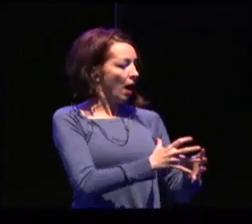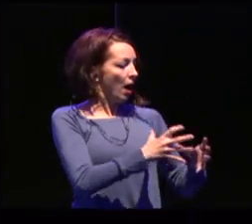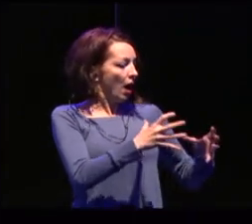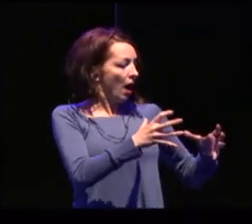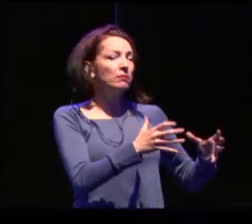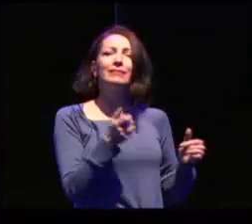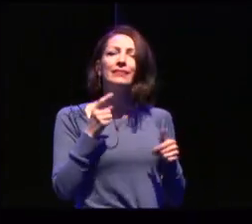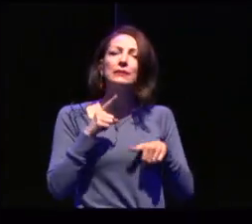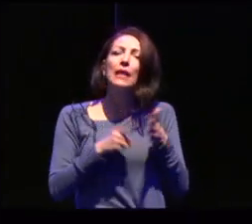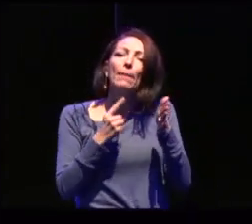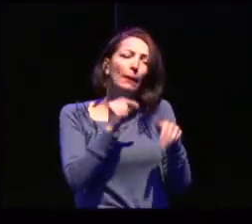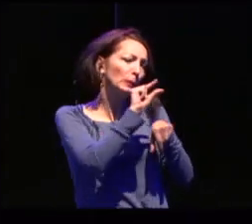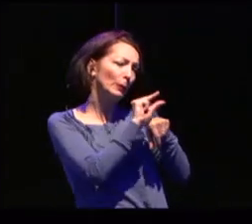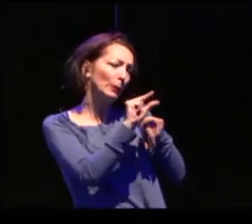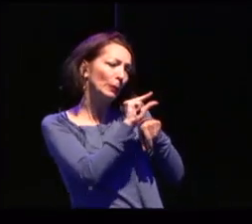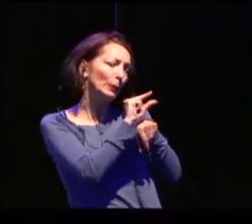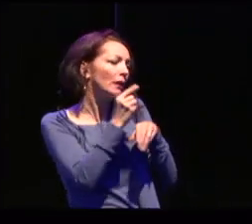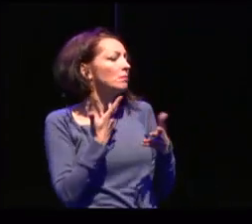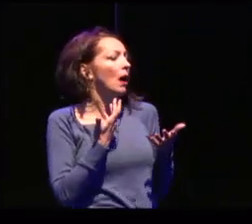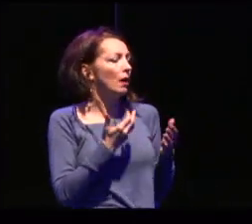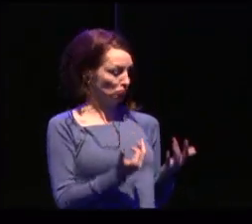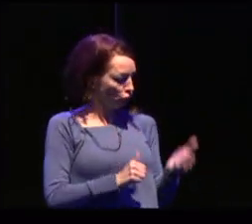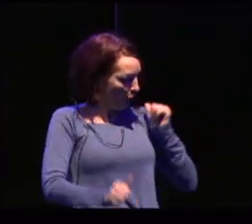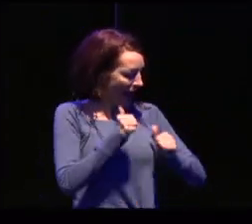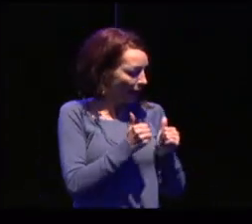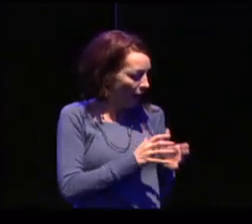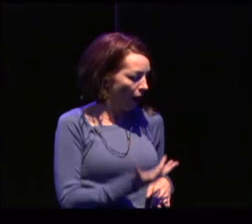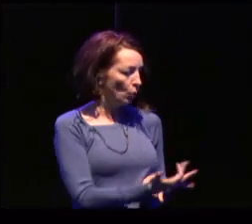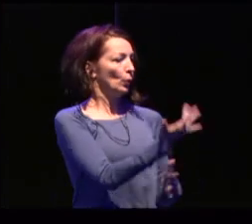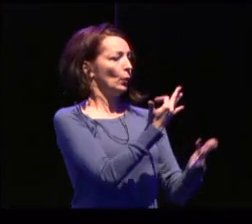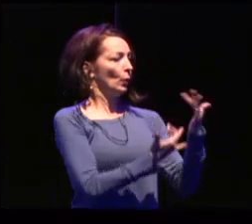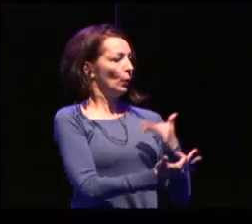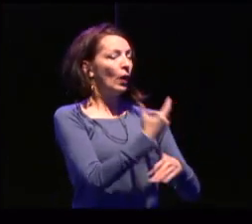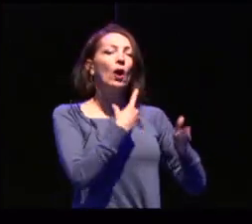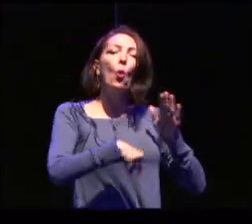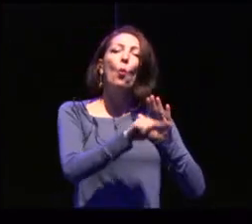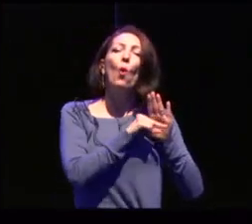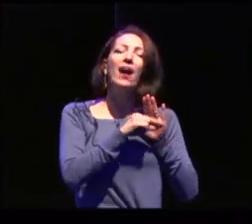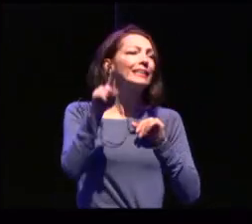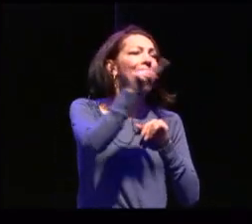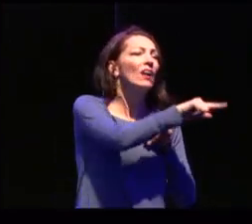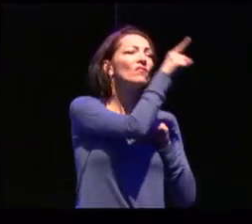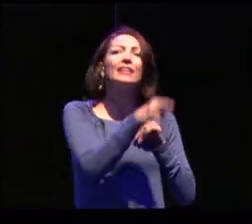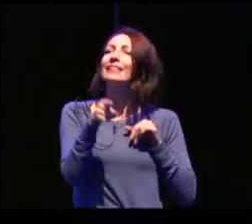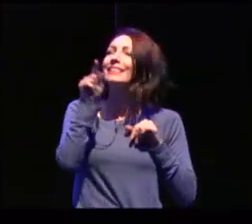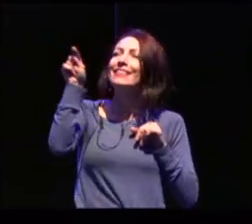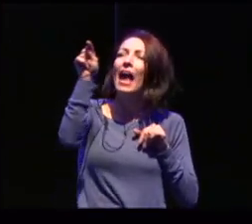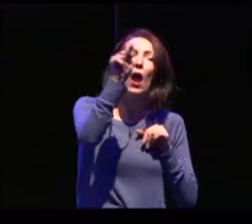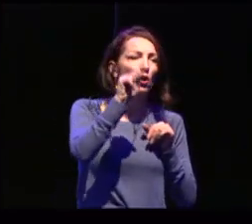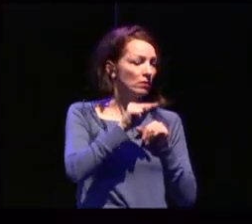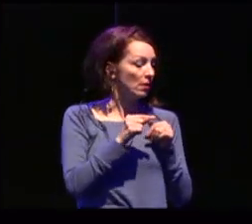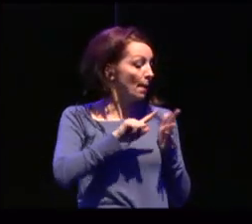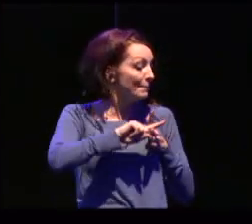dramatically, sometimes incrementally, that that quality of the presence is infinite, everywhere present, until